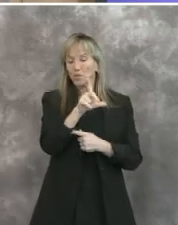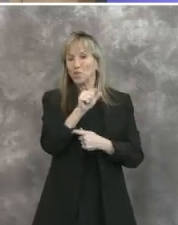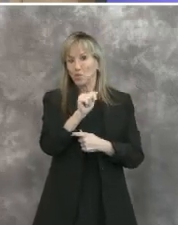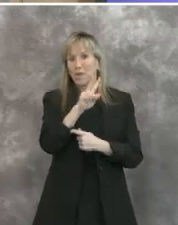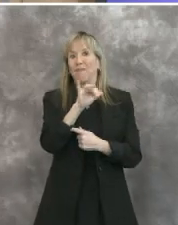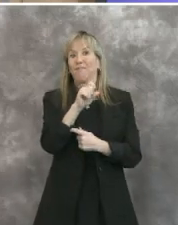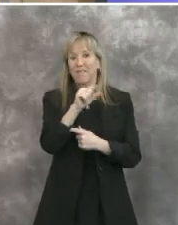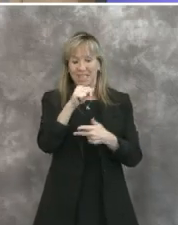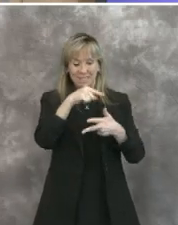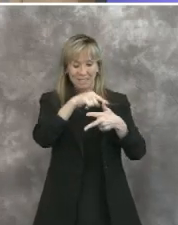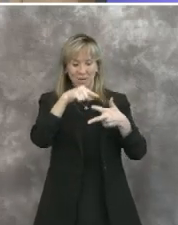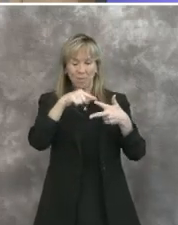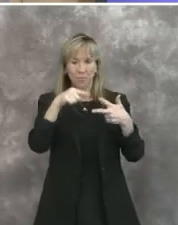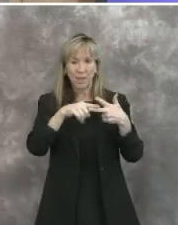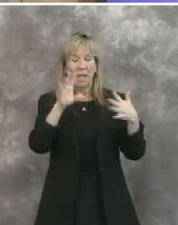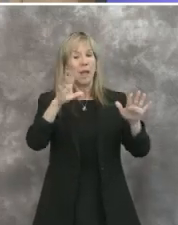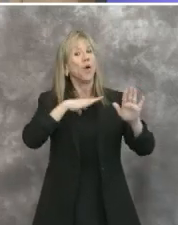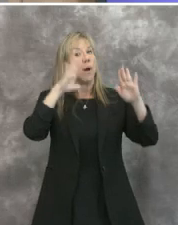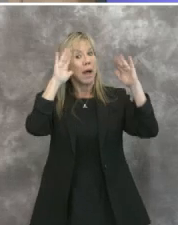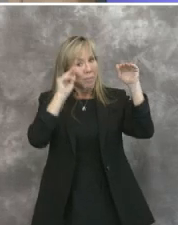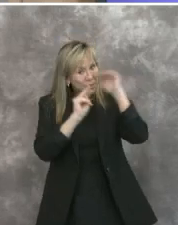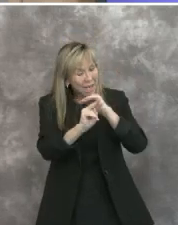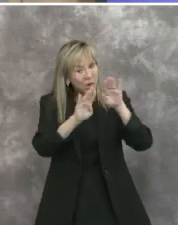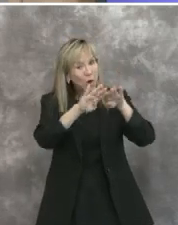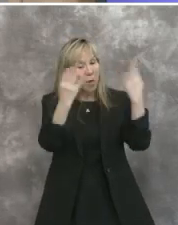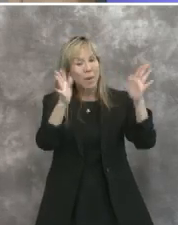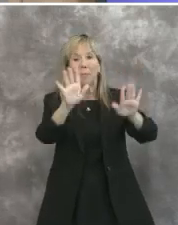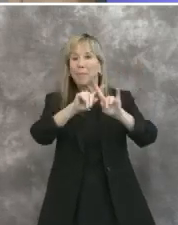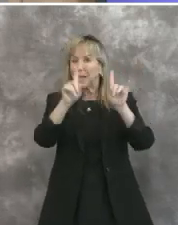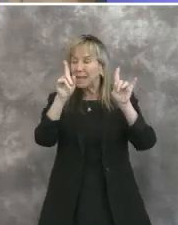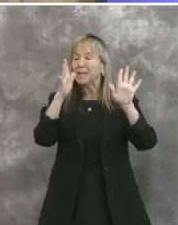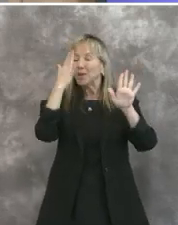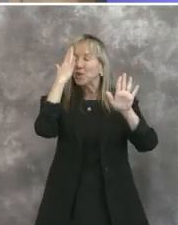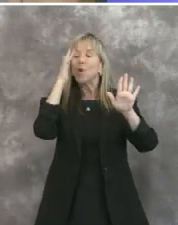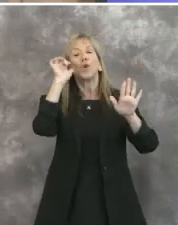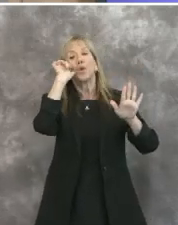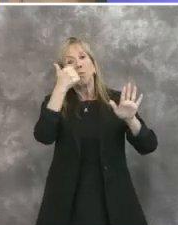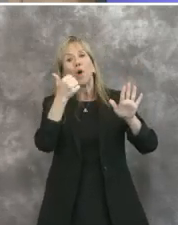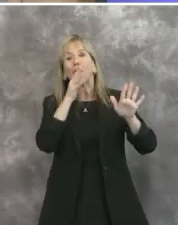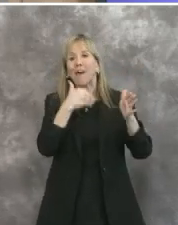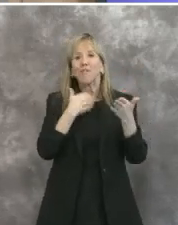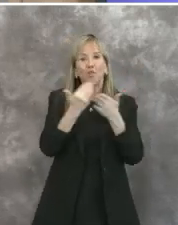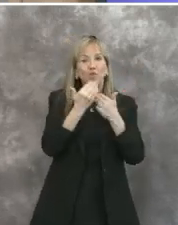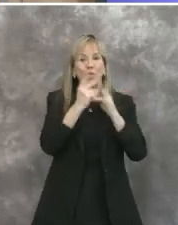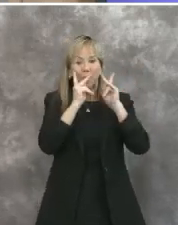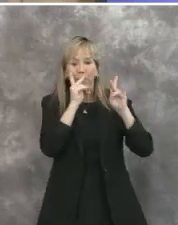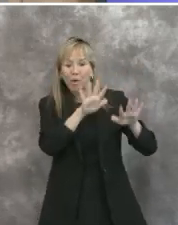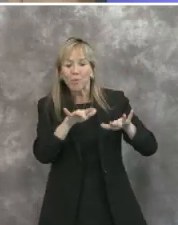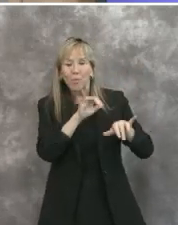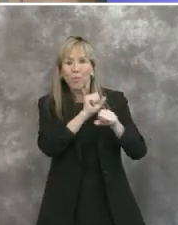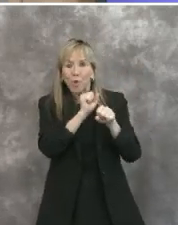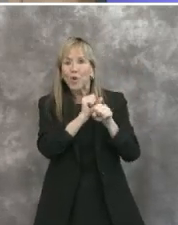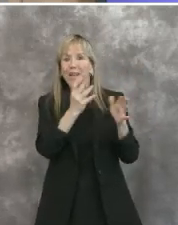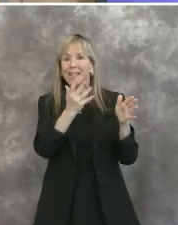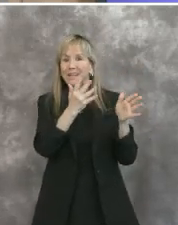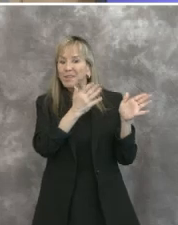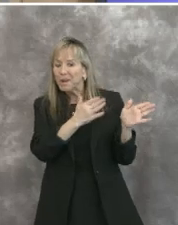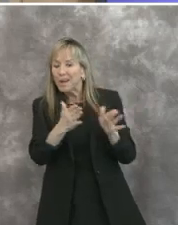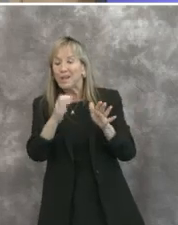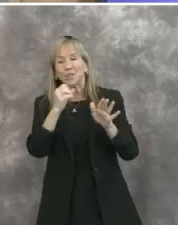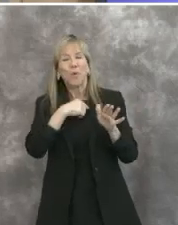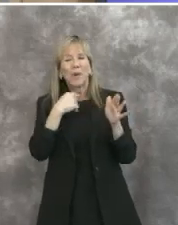although this is a new operation, it is a new personnel, it is something new, we expect there to be some hiccups, some